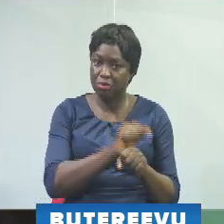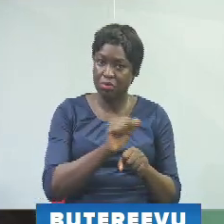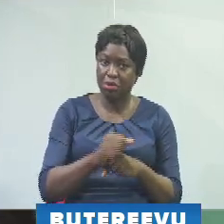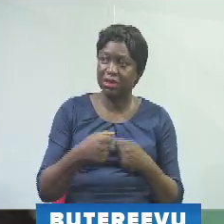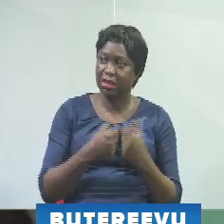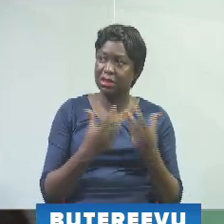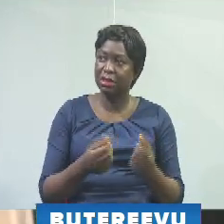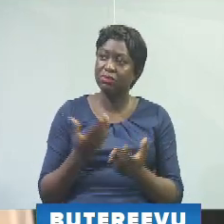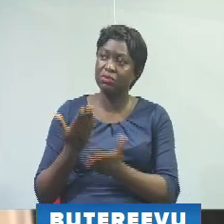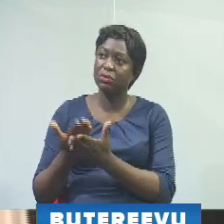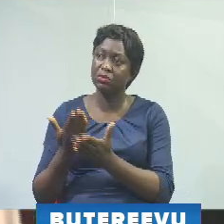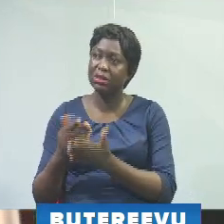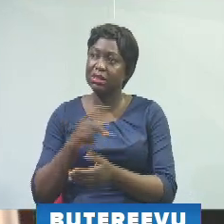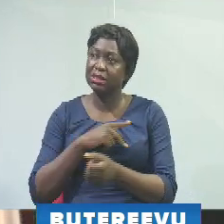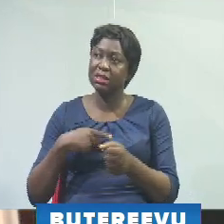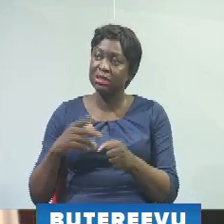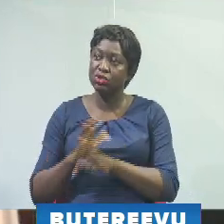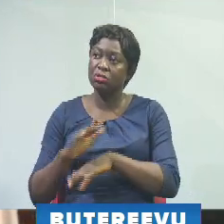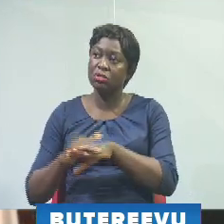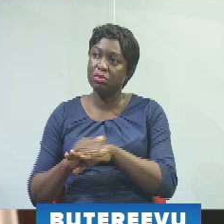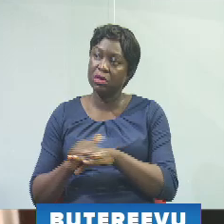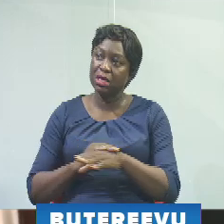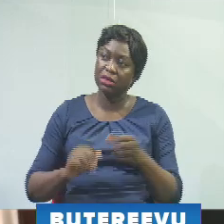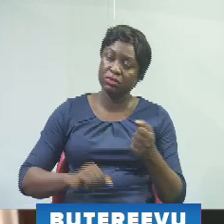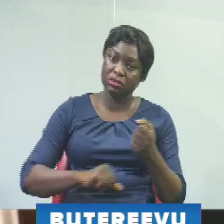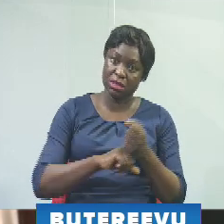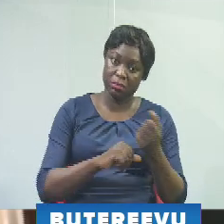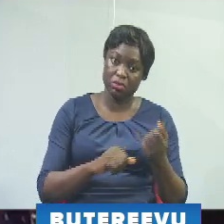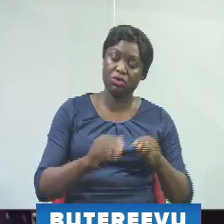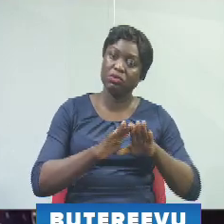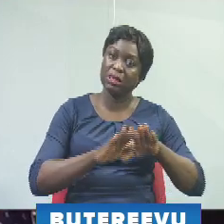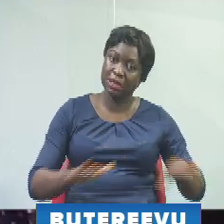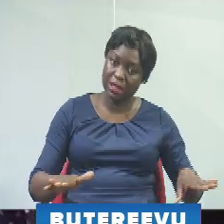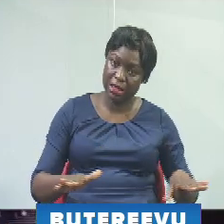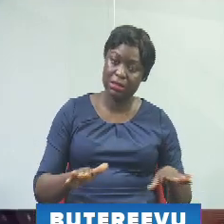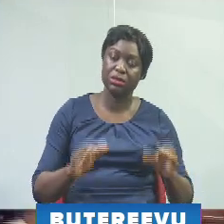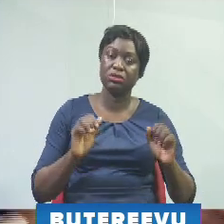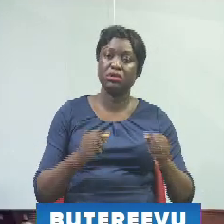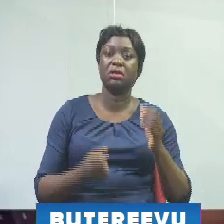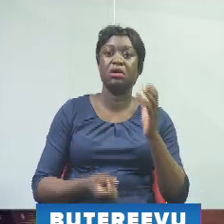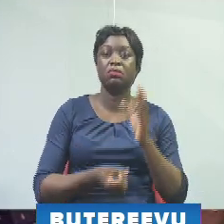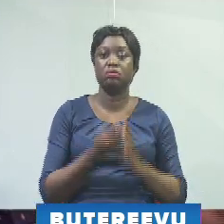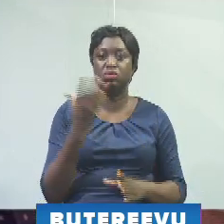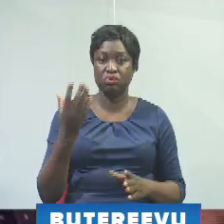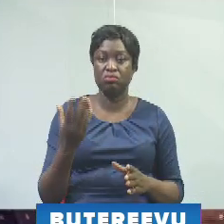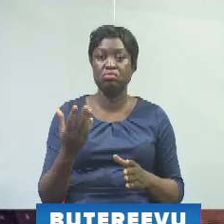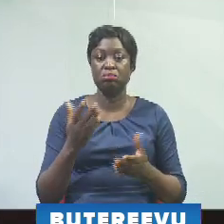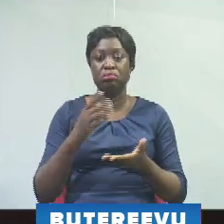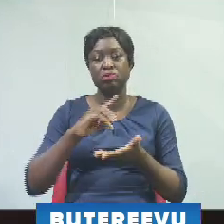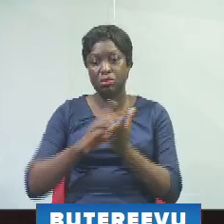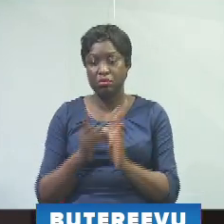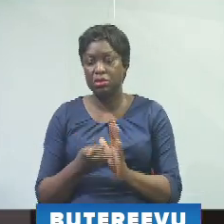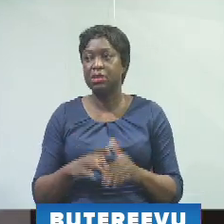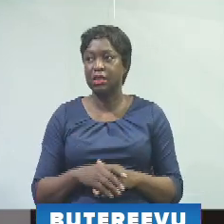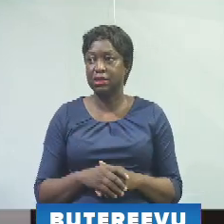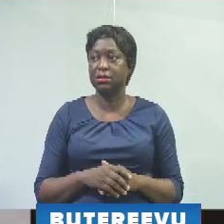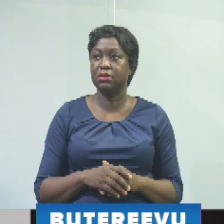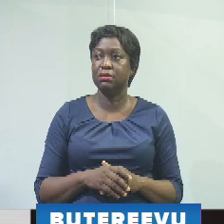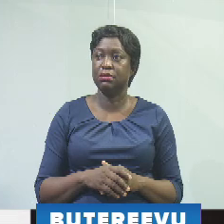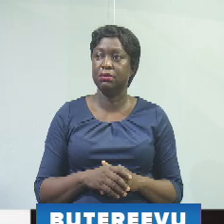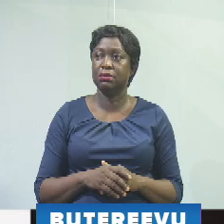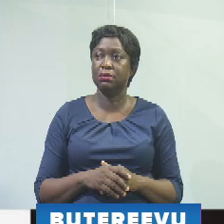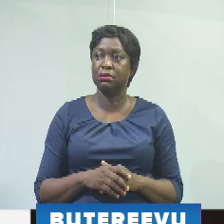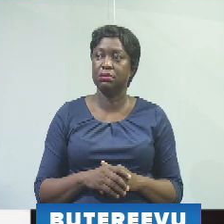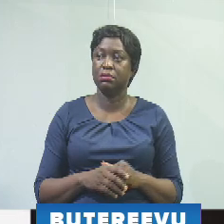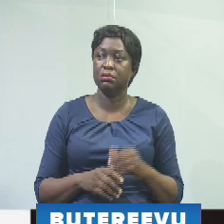n'asaba Obwakabaka okubakwasizaako bafune ettaka basobole okuteekawo ezimu ku pulojekiti zino. Kingdom can properly